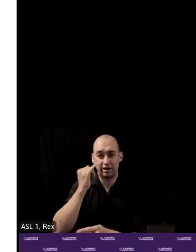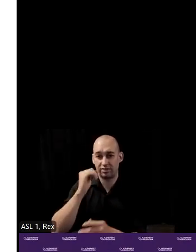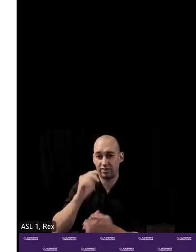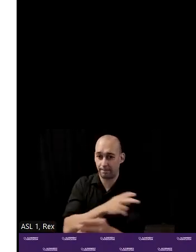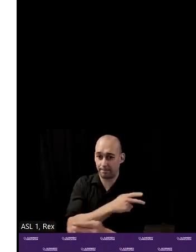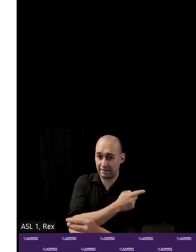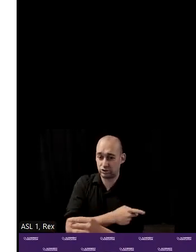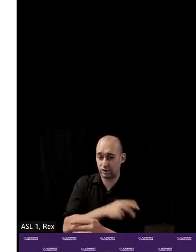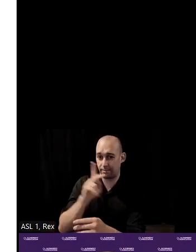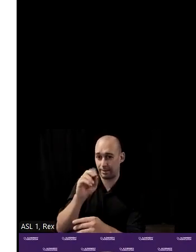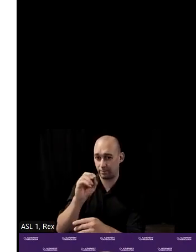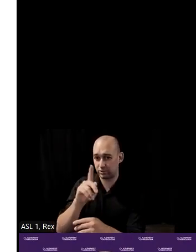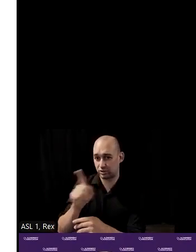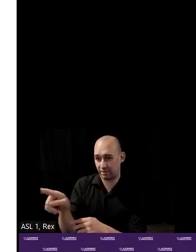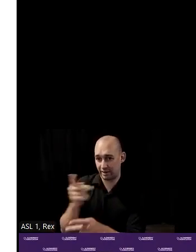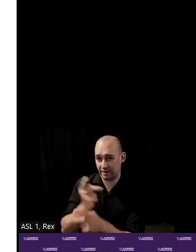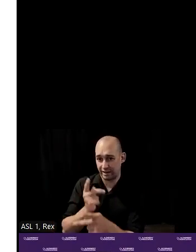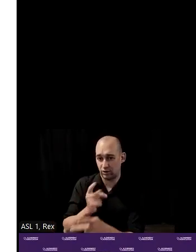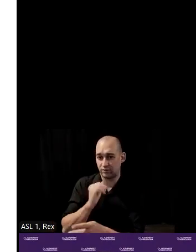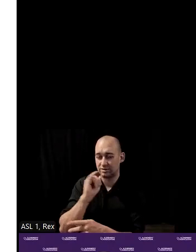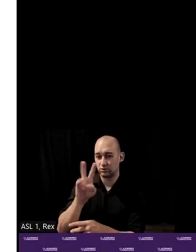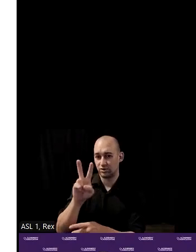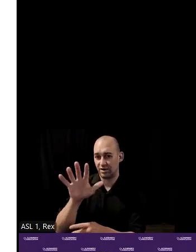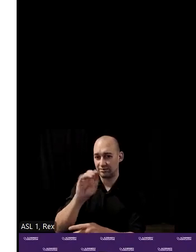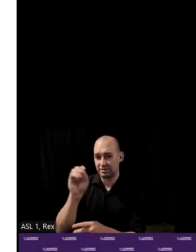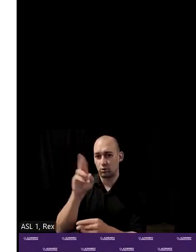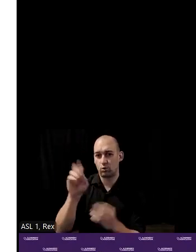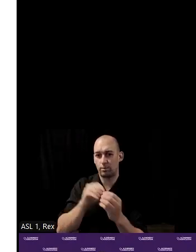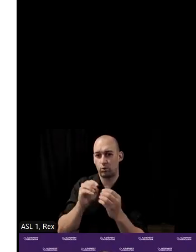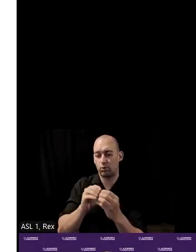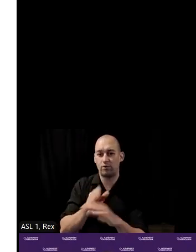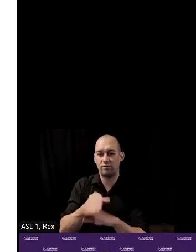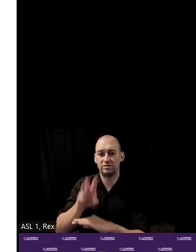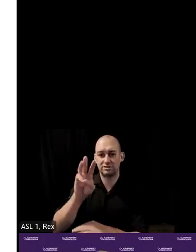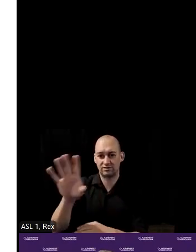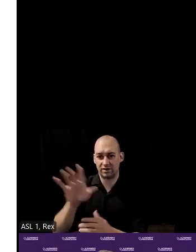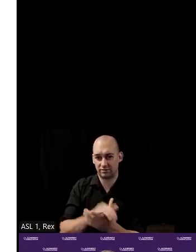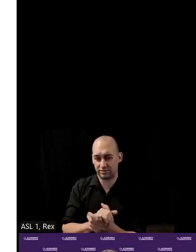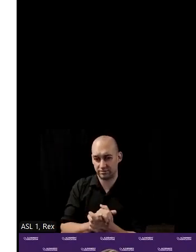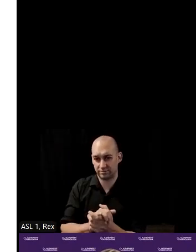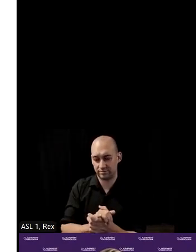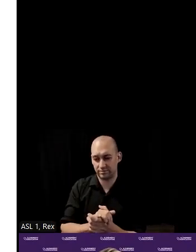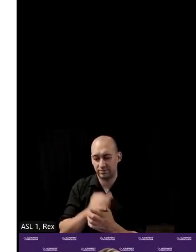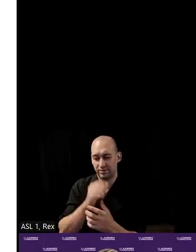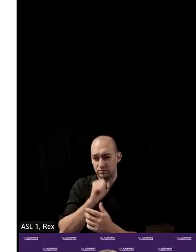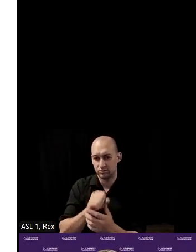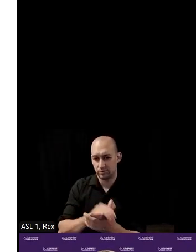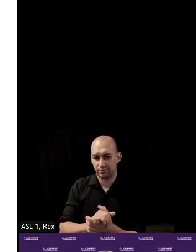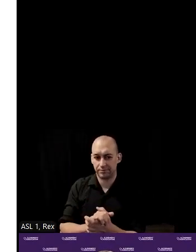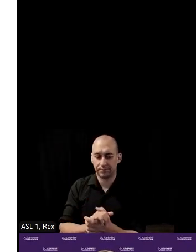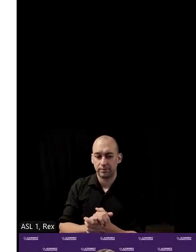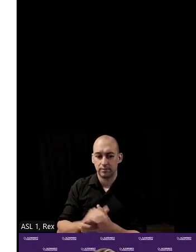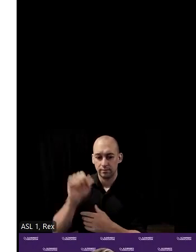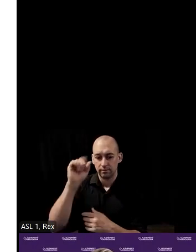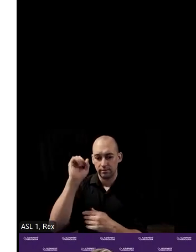for is 25% or more over the age of 65. So hopefully you can understand from all of those numbers